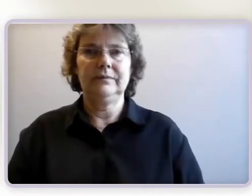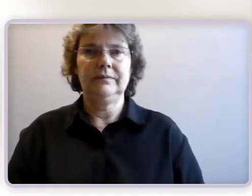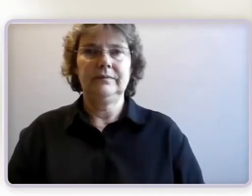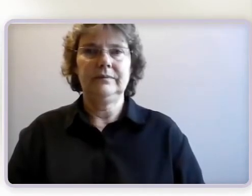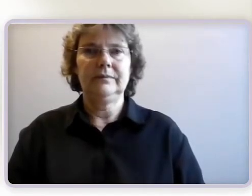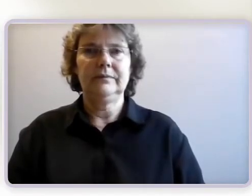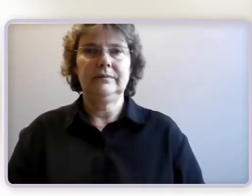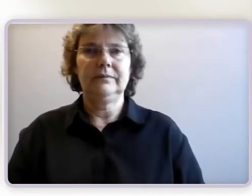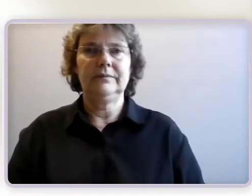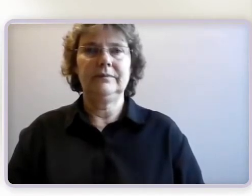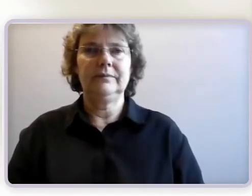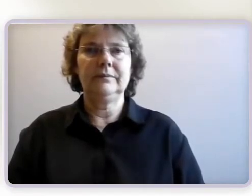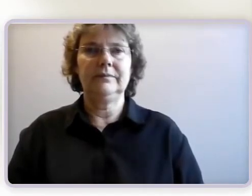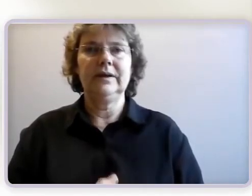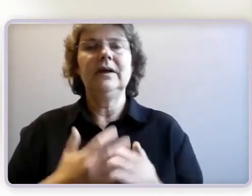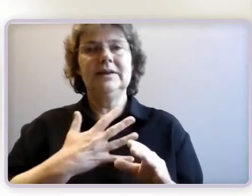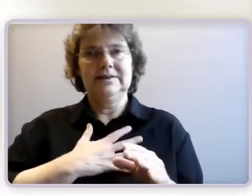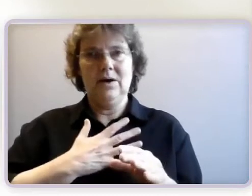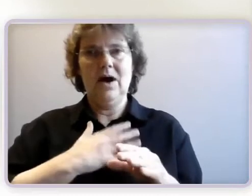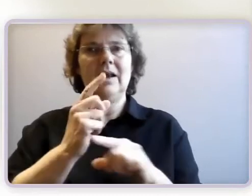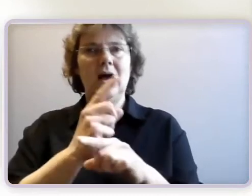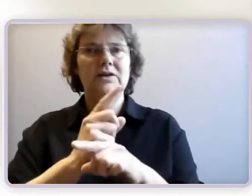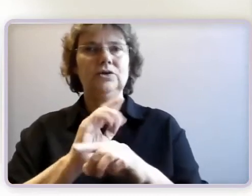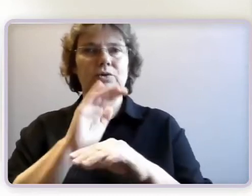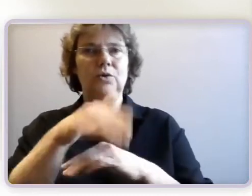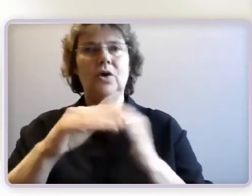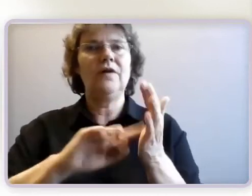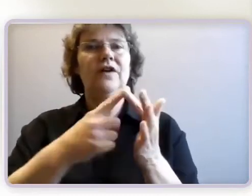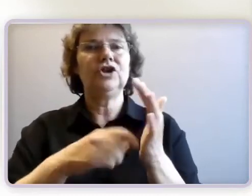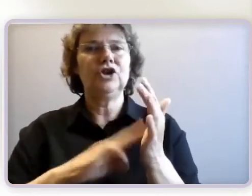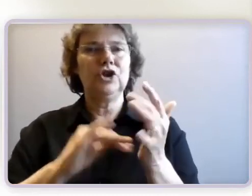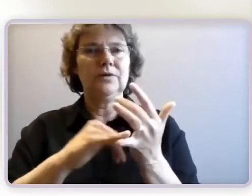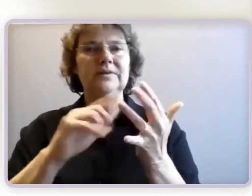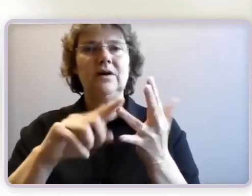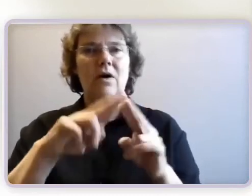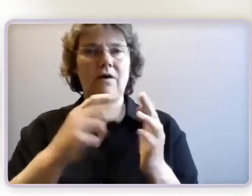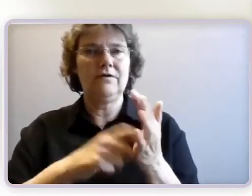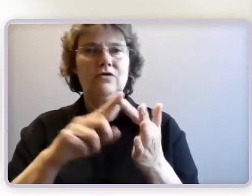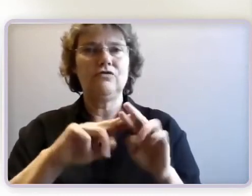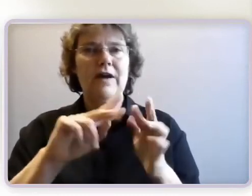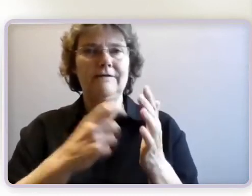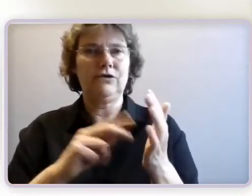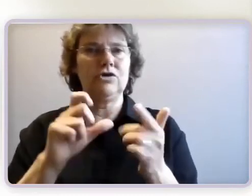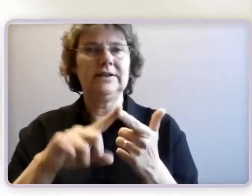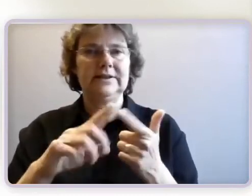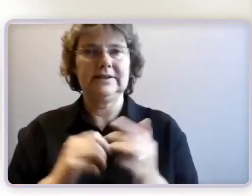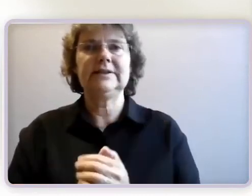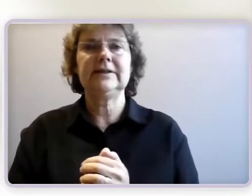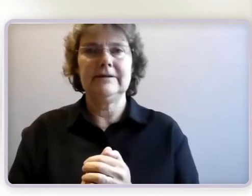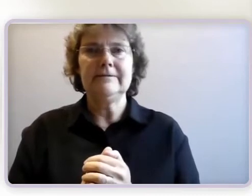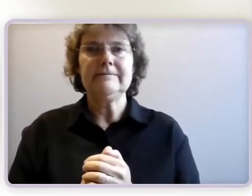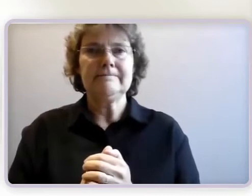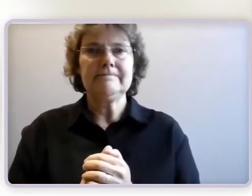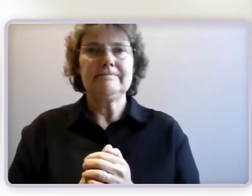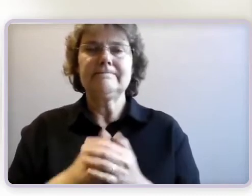So first of all, I'd like to talk about the terms of reference of the Royal Commission. The terms of reference are the